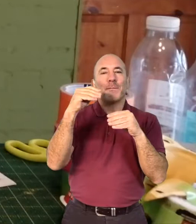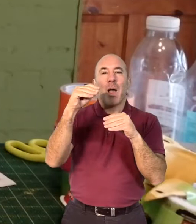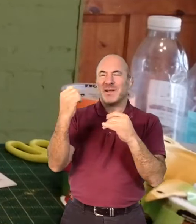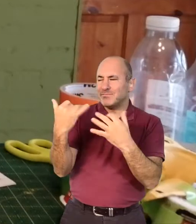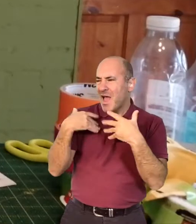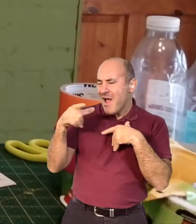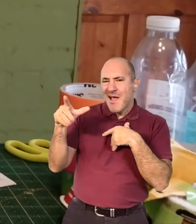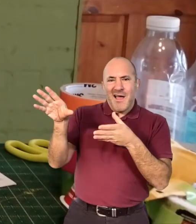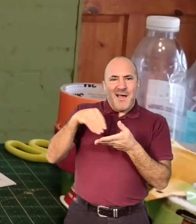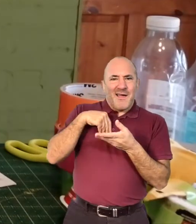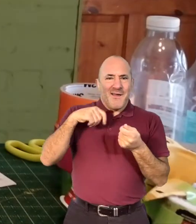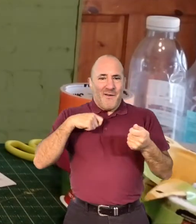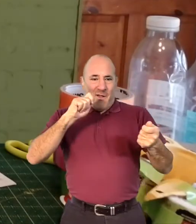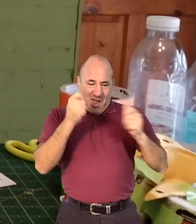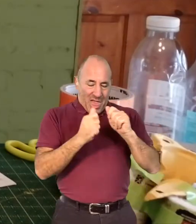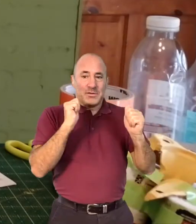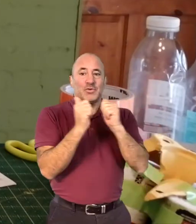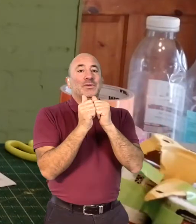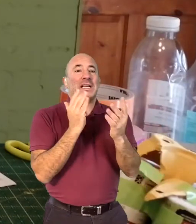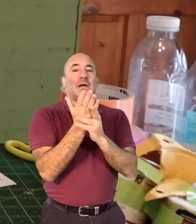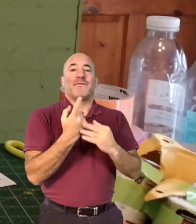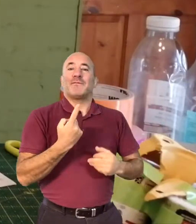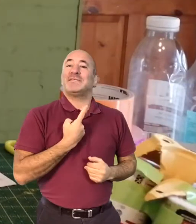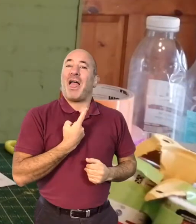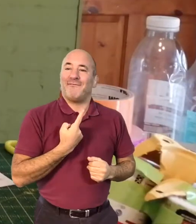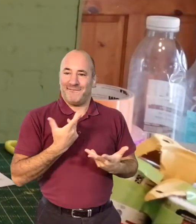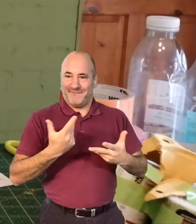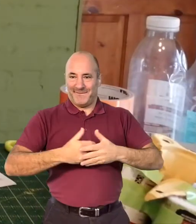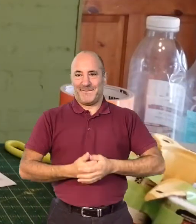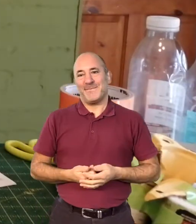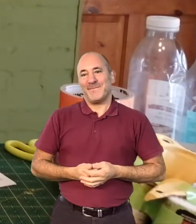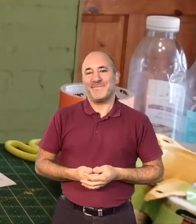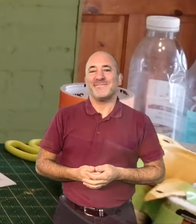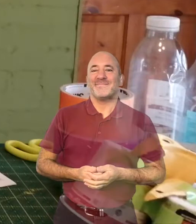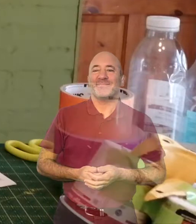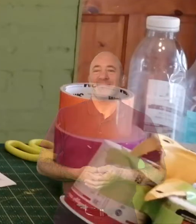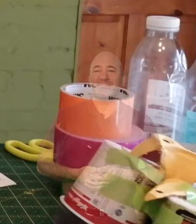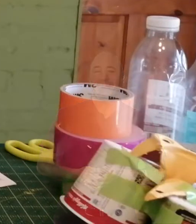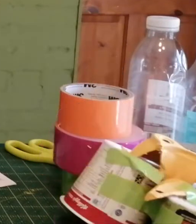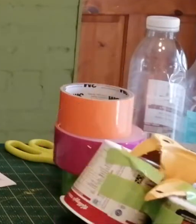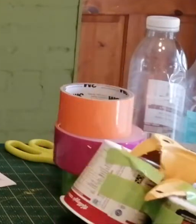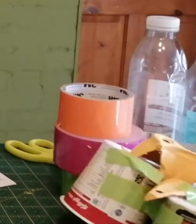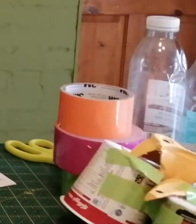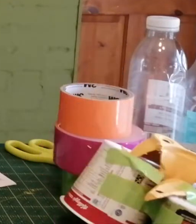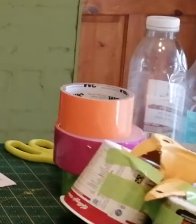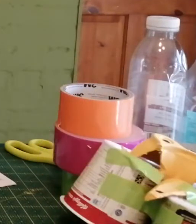Bunraku puppet, but which I have adapted to be made accessible for me.